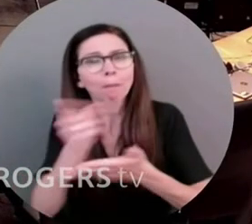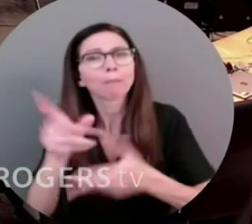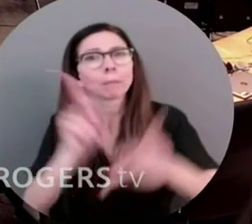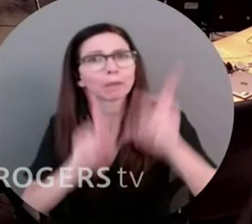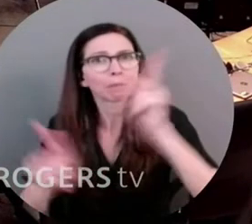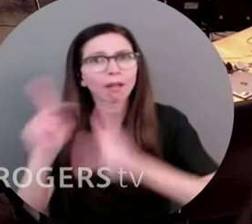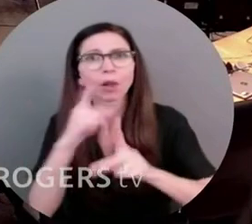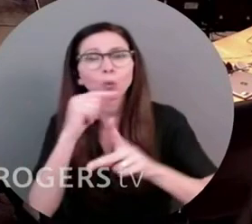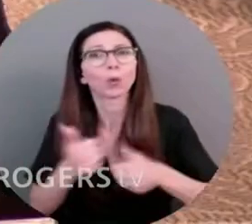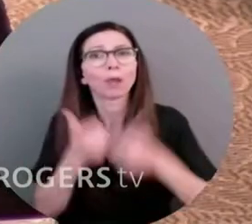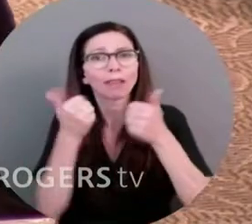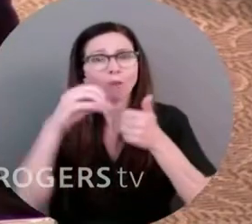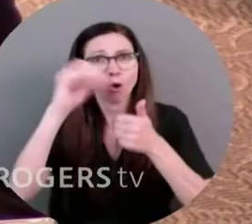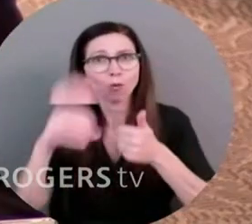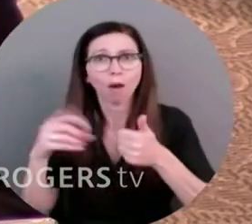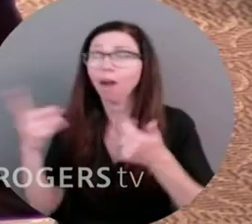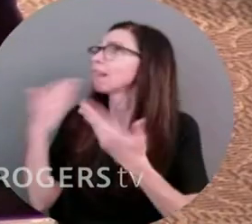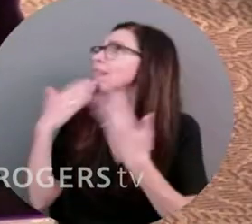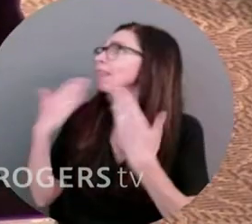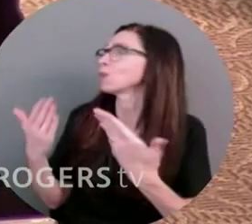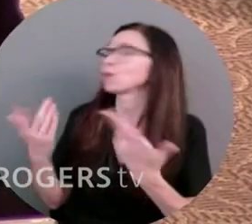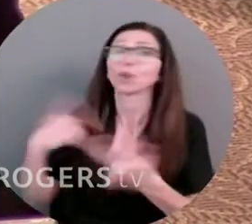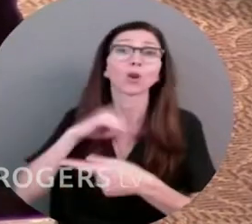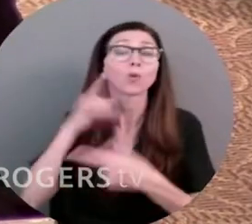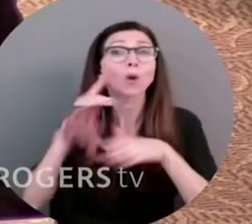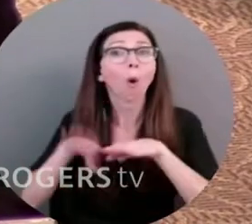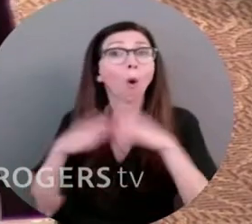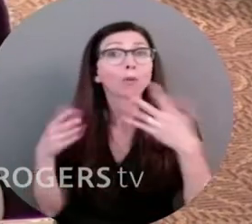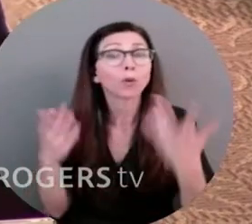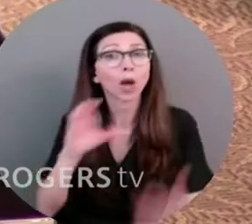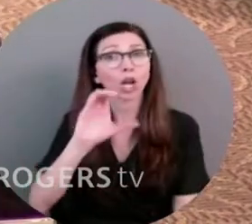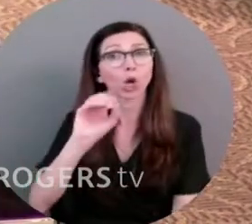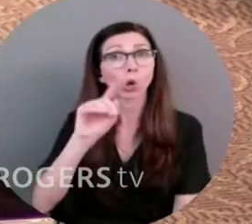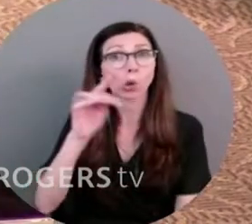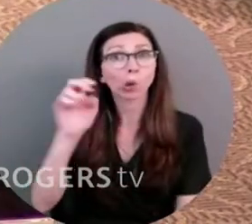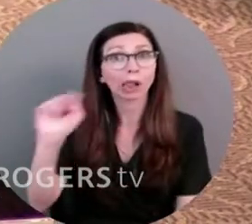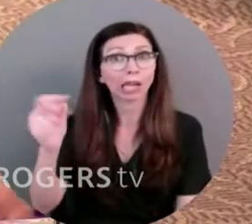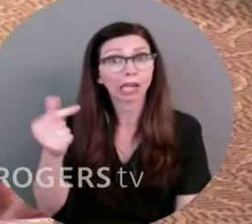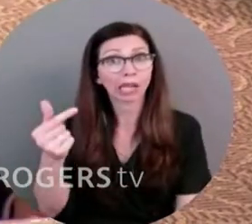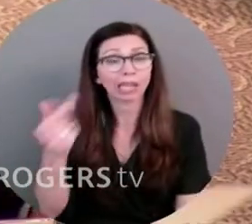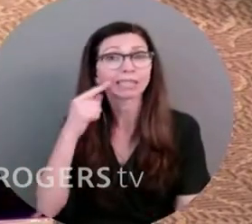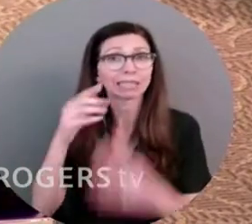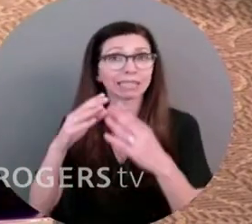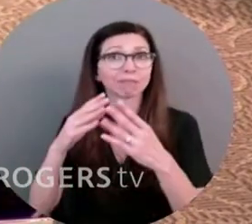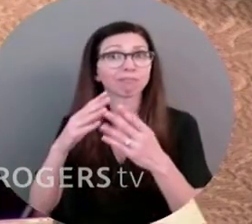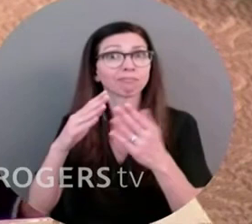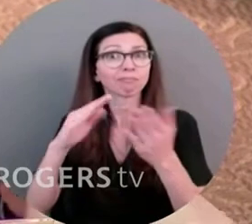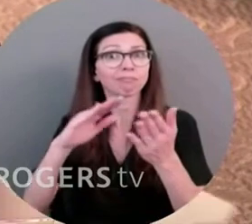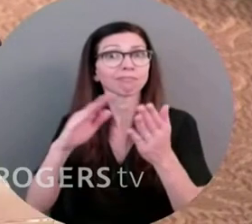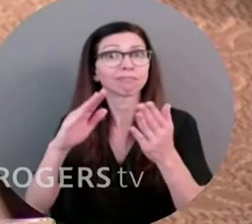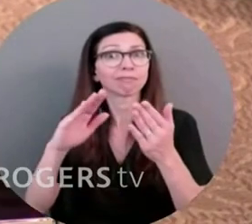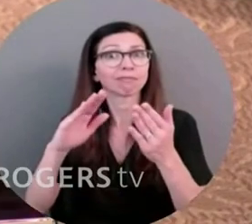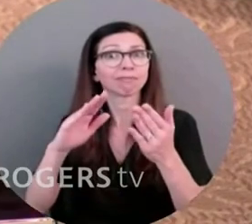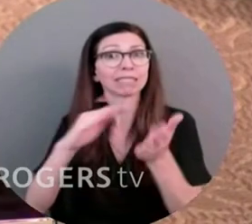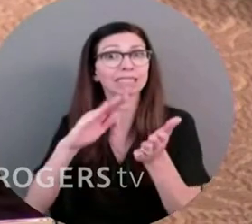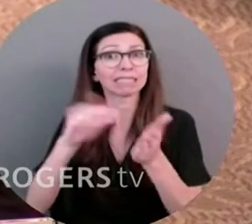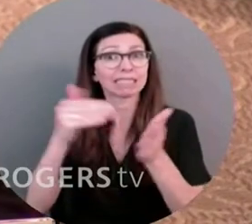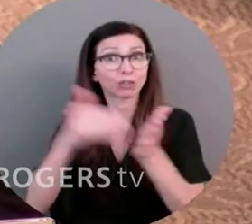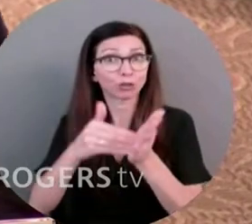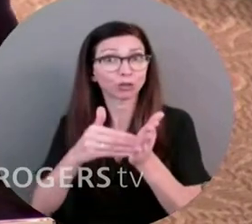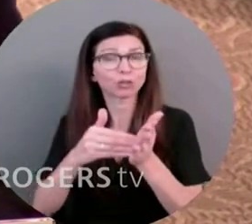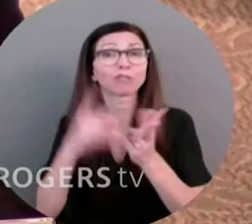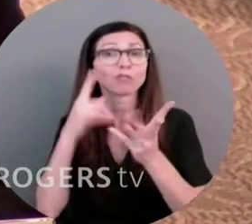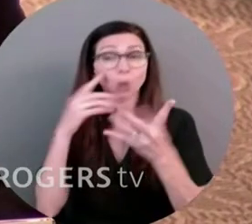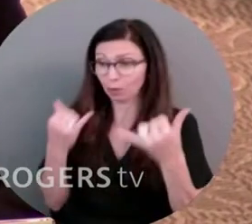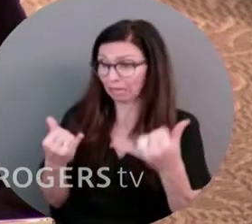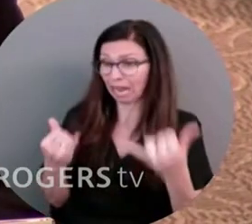centers yesterday. By the end of the day, there was only 3 uptakes. Today, the cooling centers only received